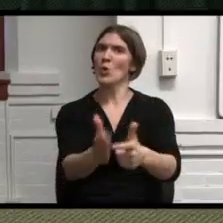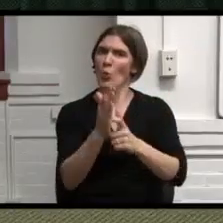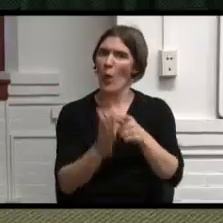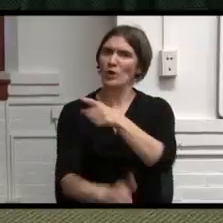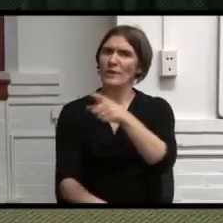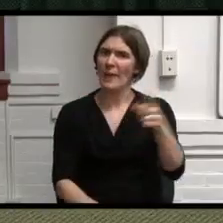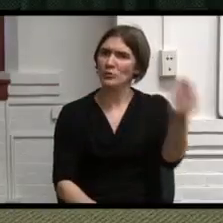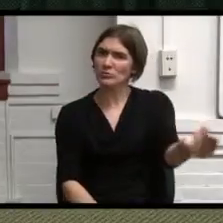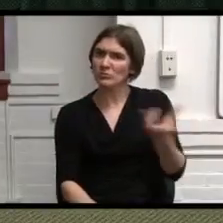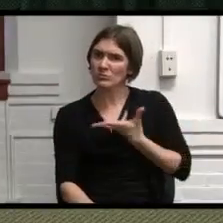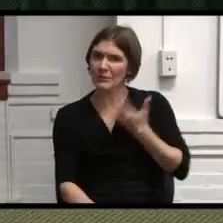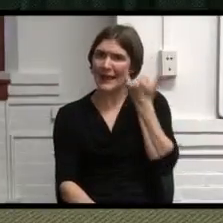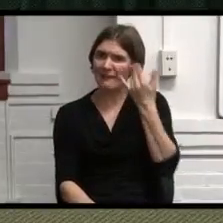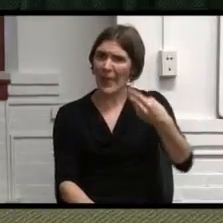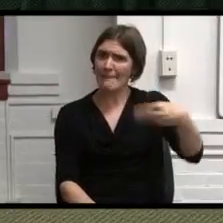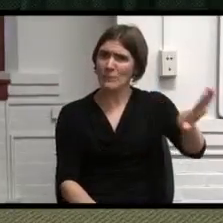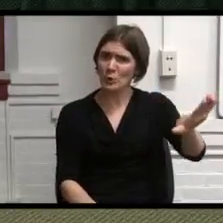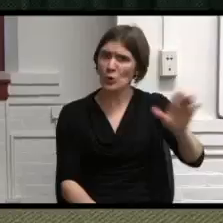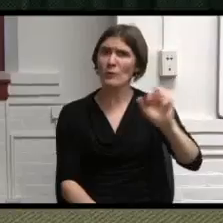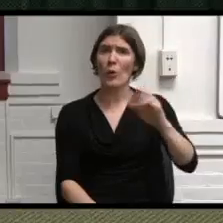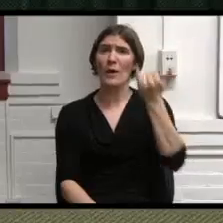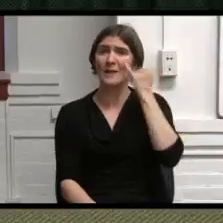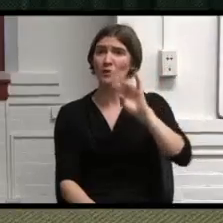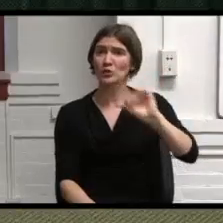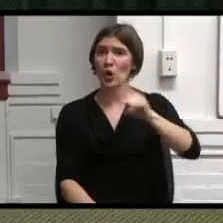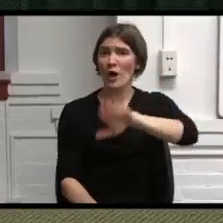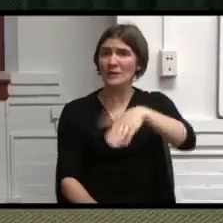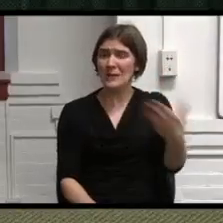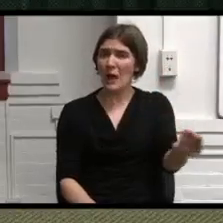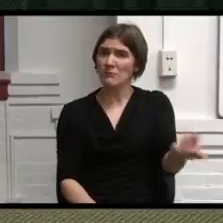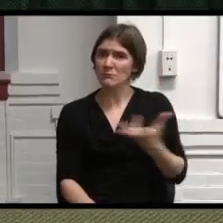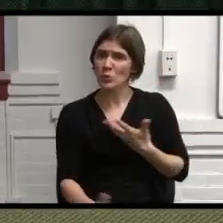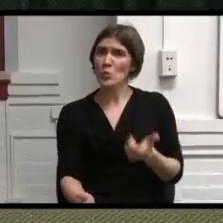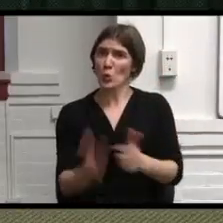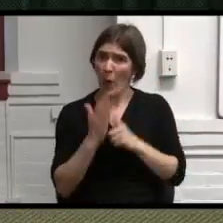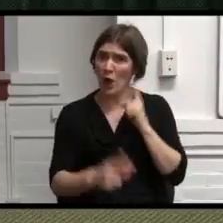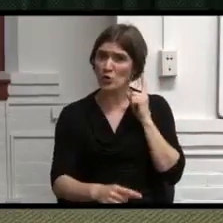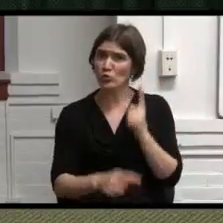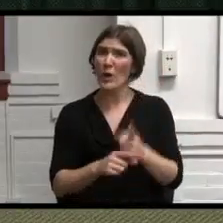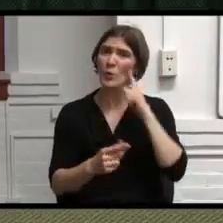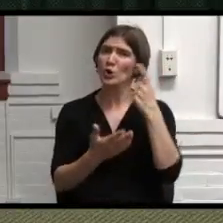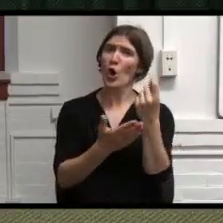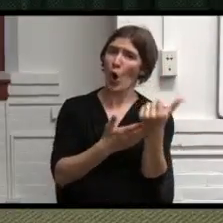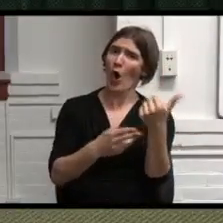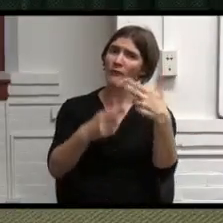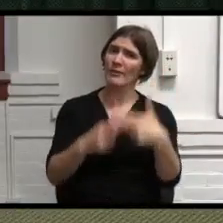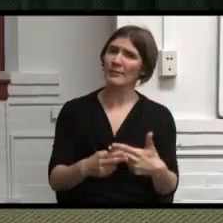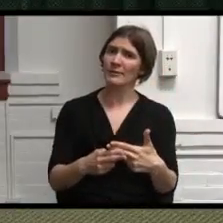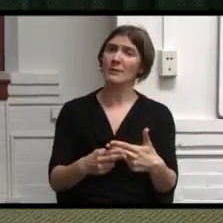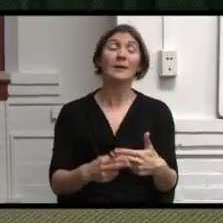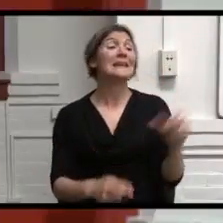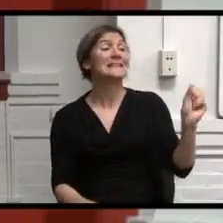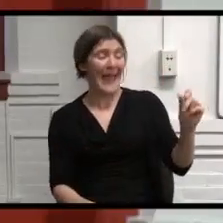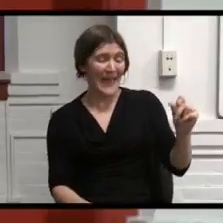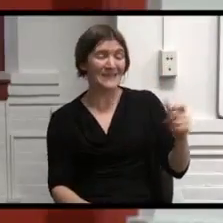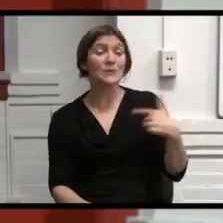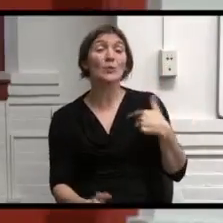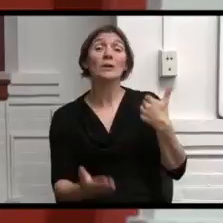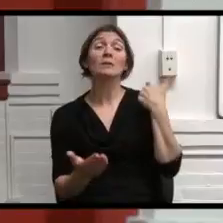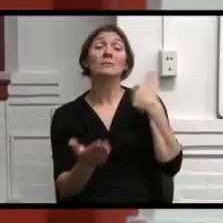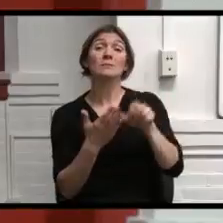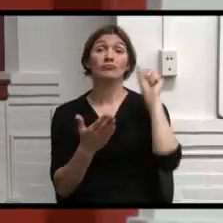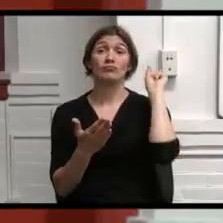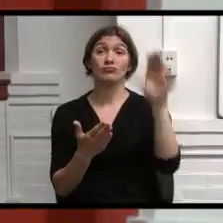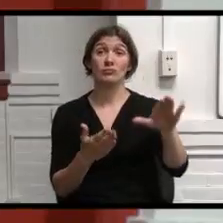requires them to notify us if the dog passes away, so we can take the dog off the list? It does. When we send the renewals